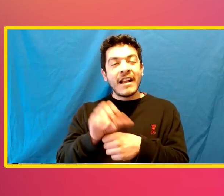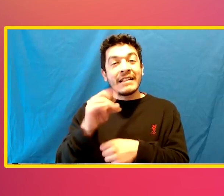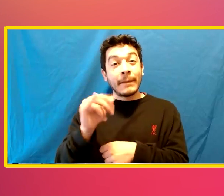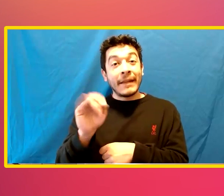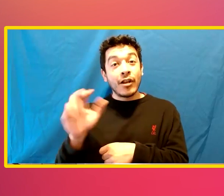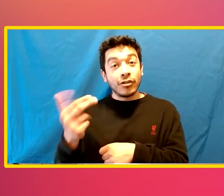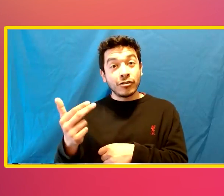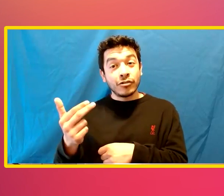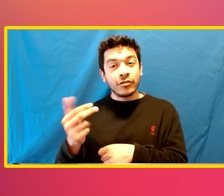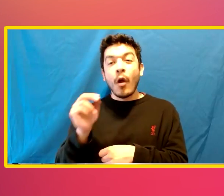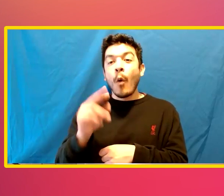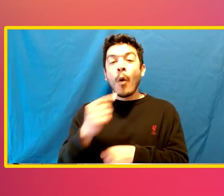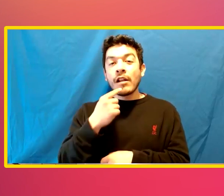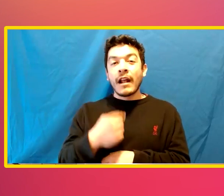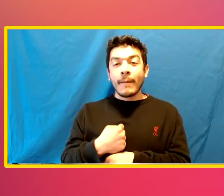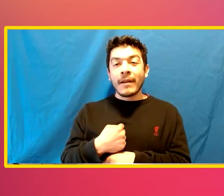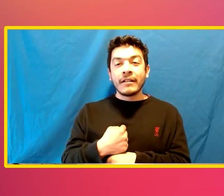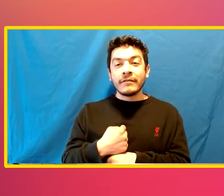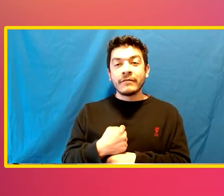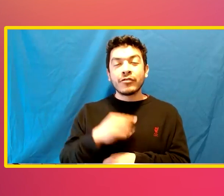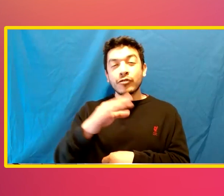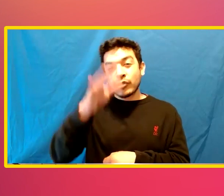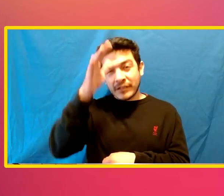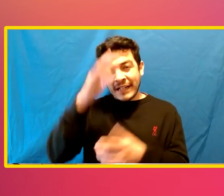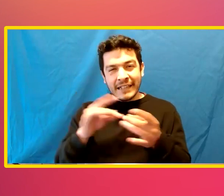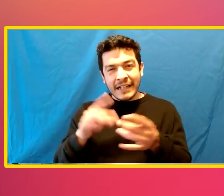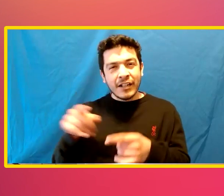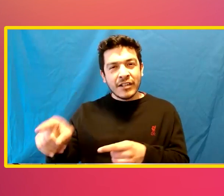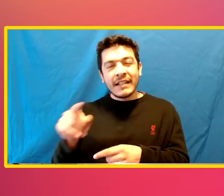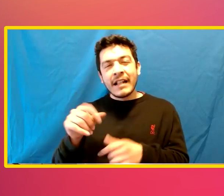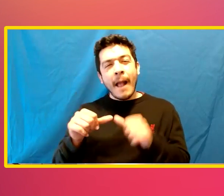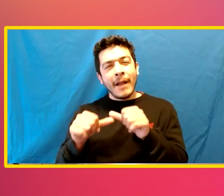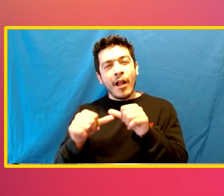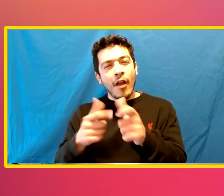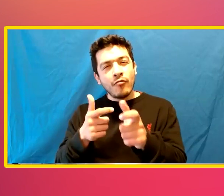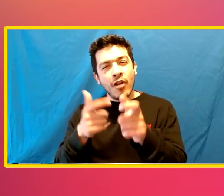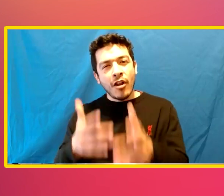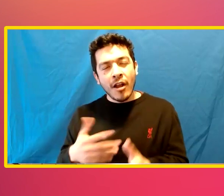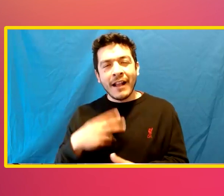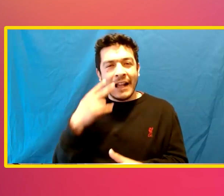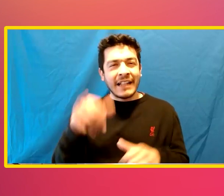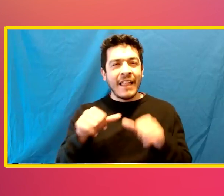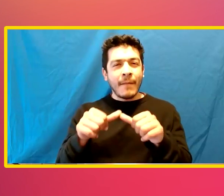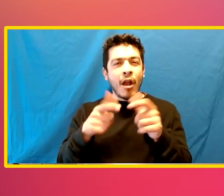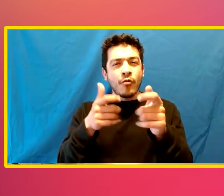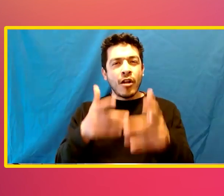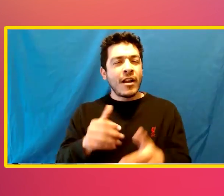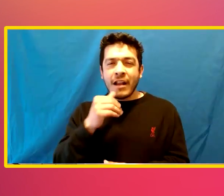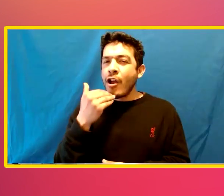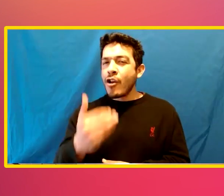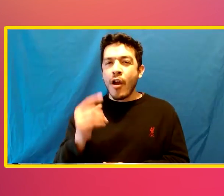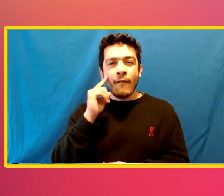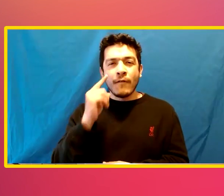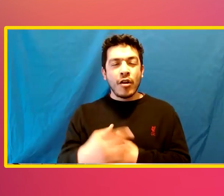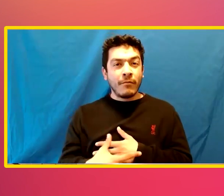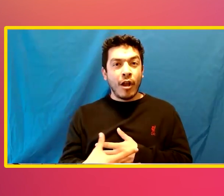spinach, or telling me, your dad said she's a marathon runner, and I see that marathon running is not good for